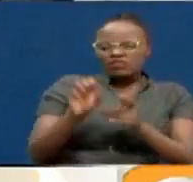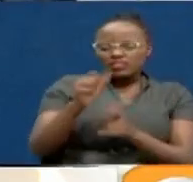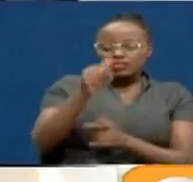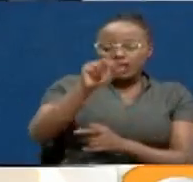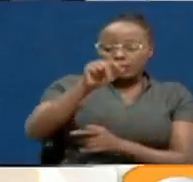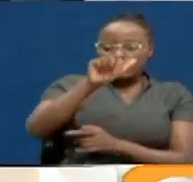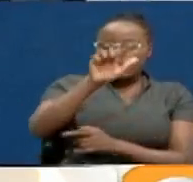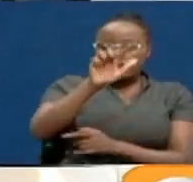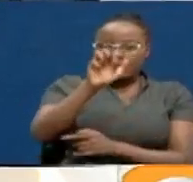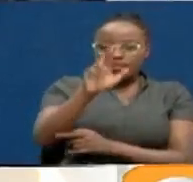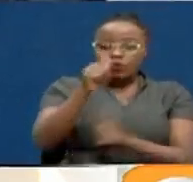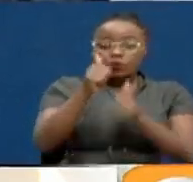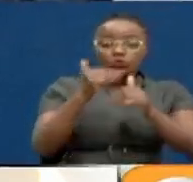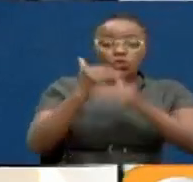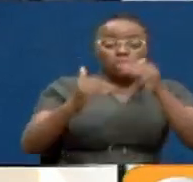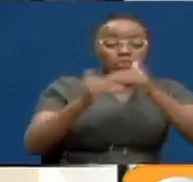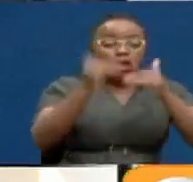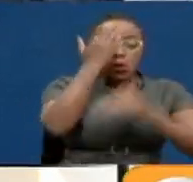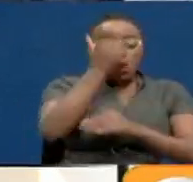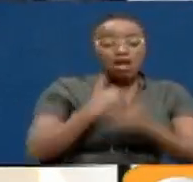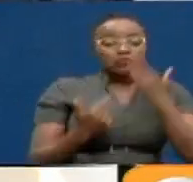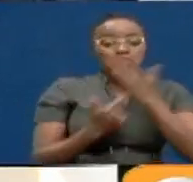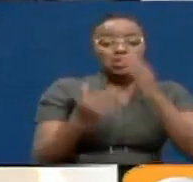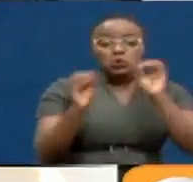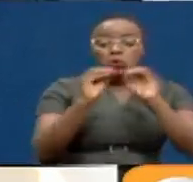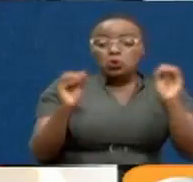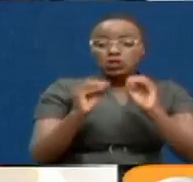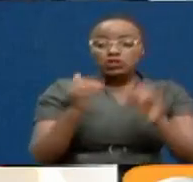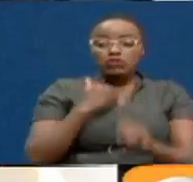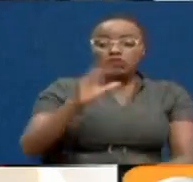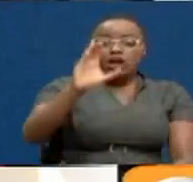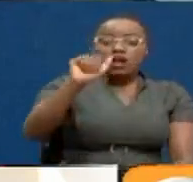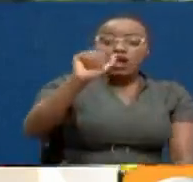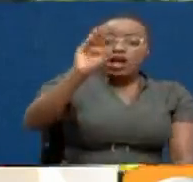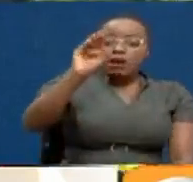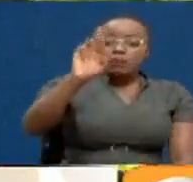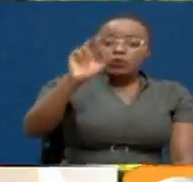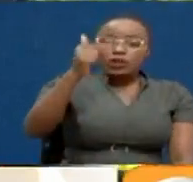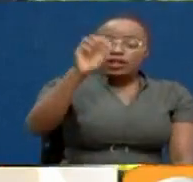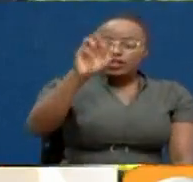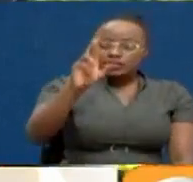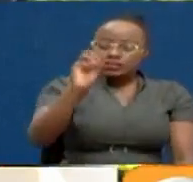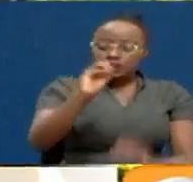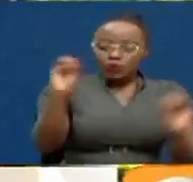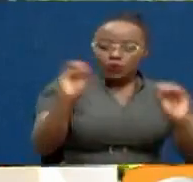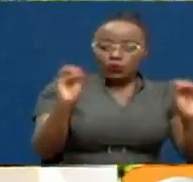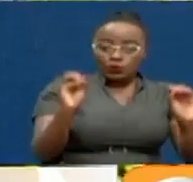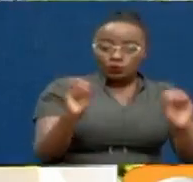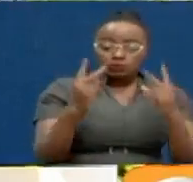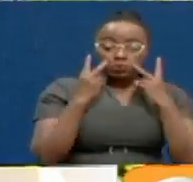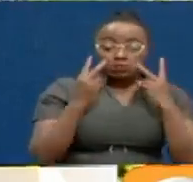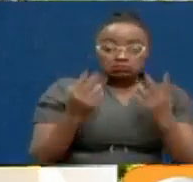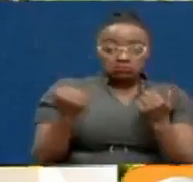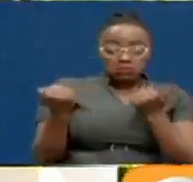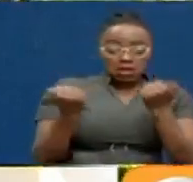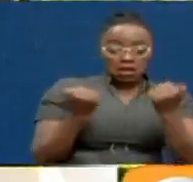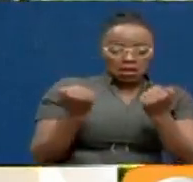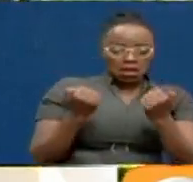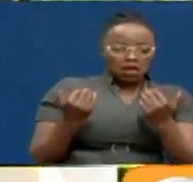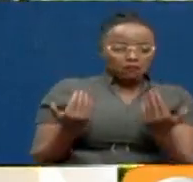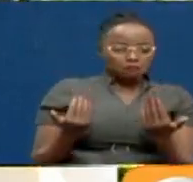which was not built locally, as they did not have the technology to build a carburetor back then. You see, a car